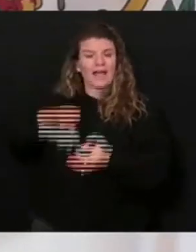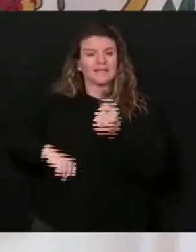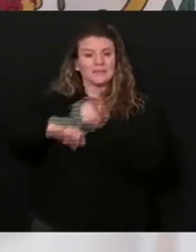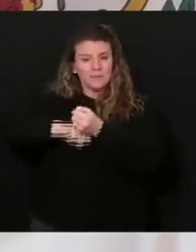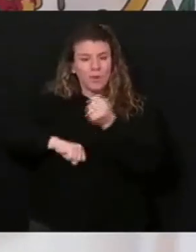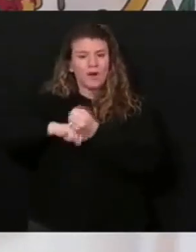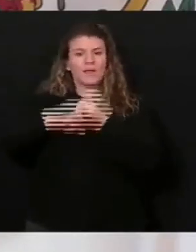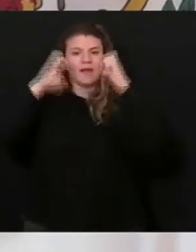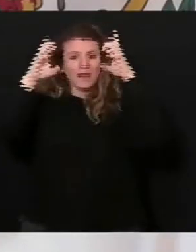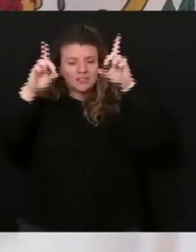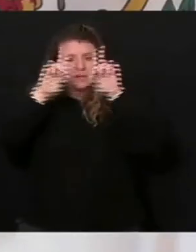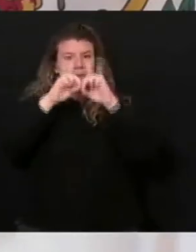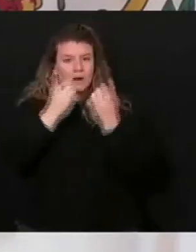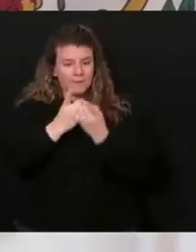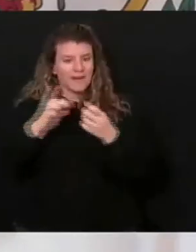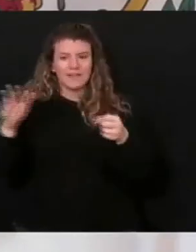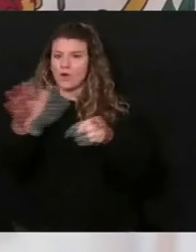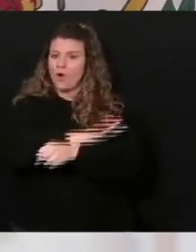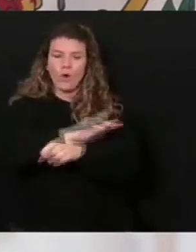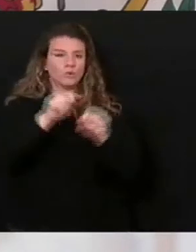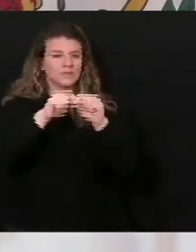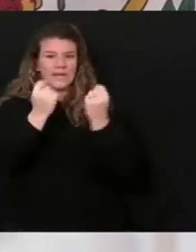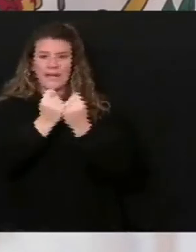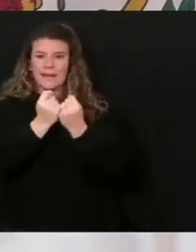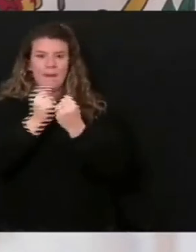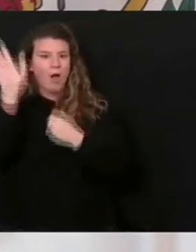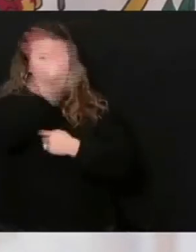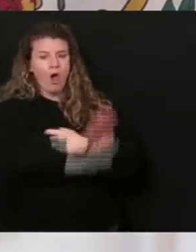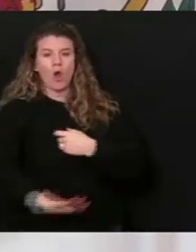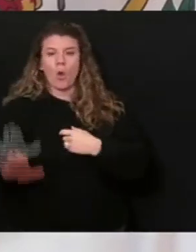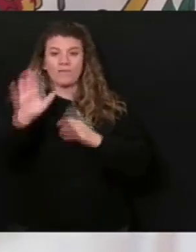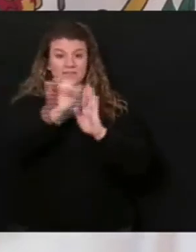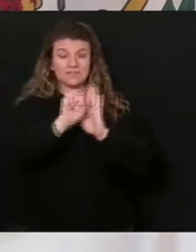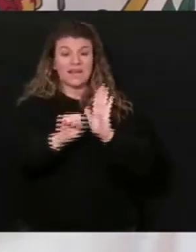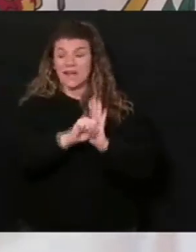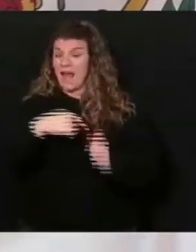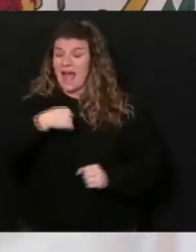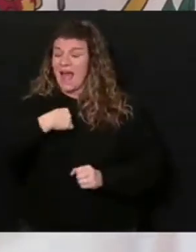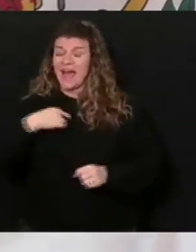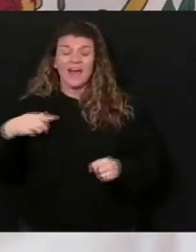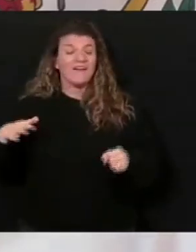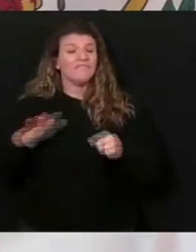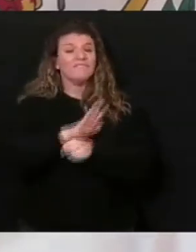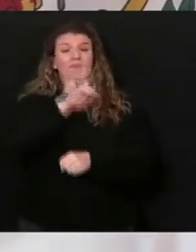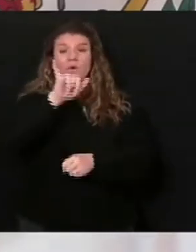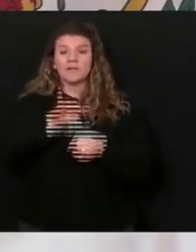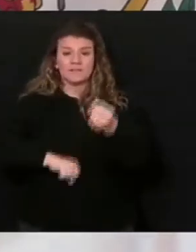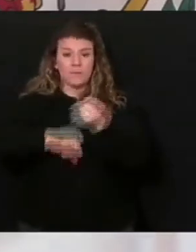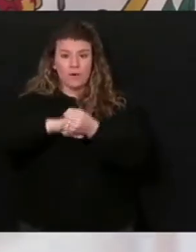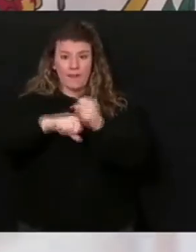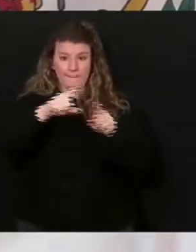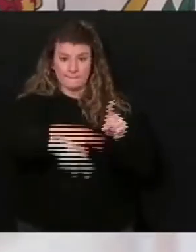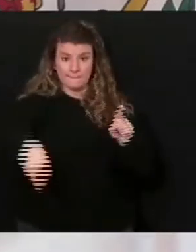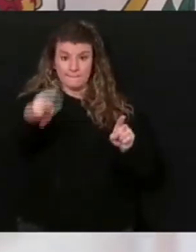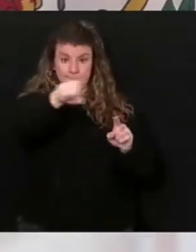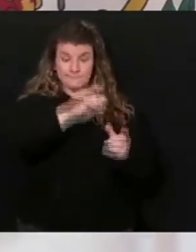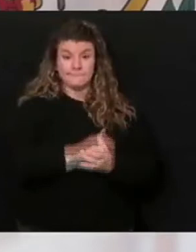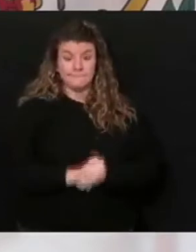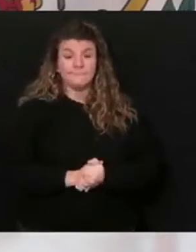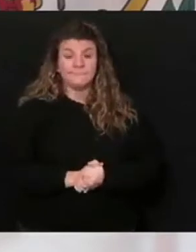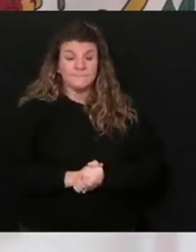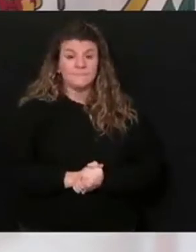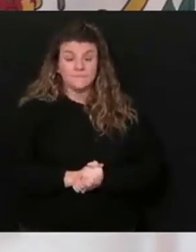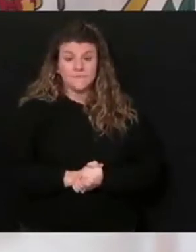departments and all the educators across our state than me. There's no way. There's no possible way. You know,